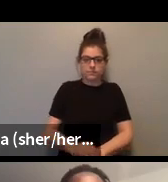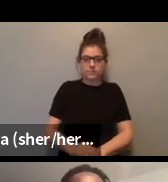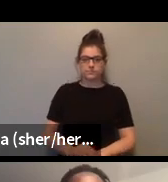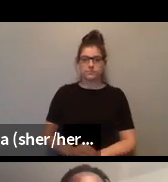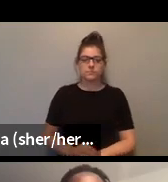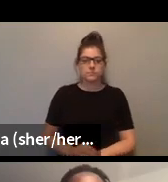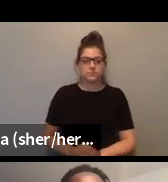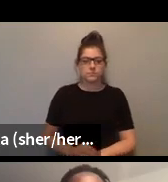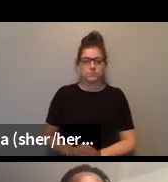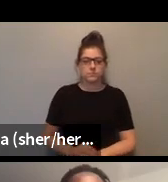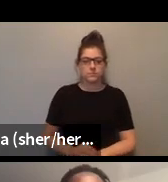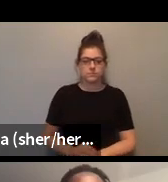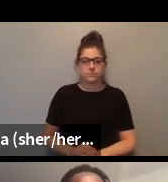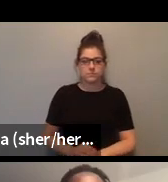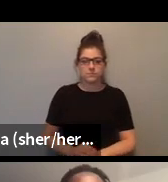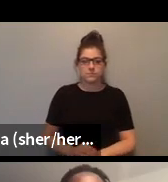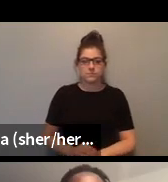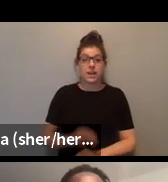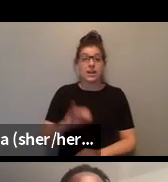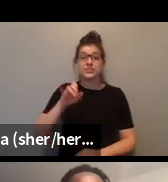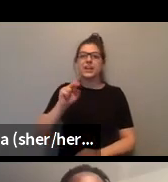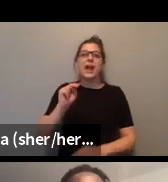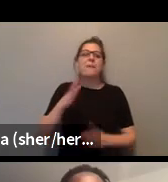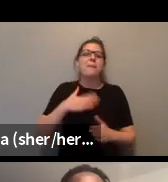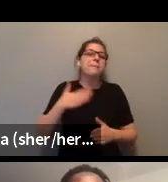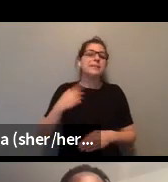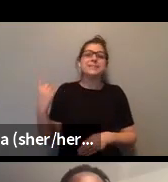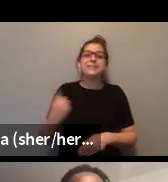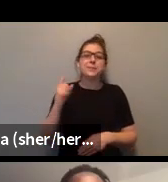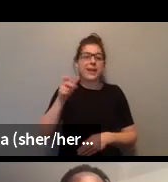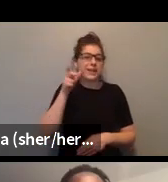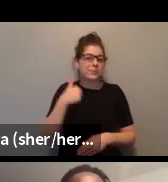I'm glad someone can hear me. That's fine.